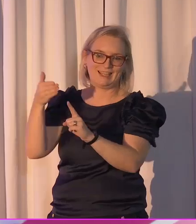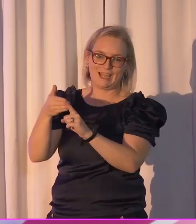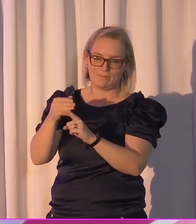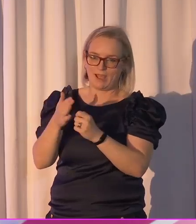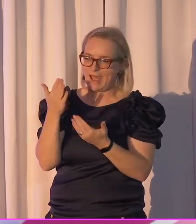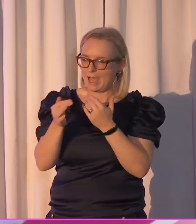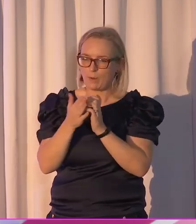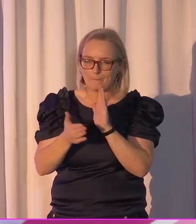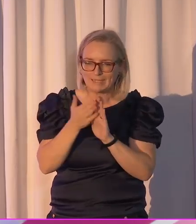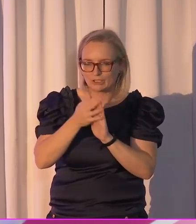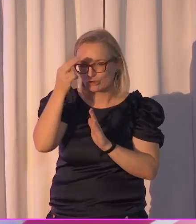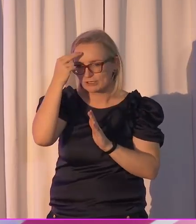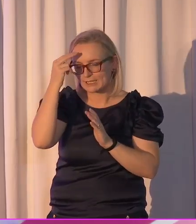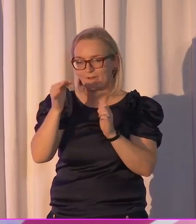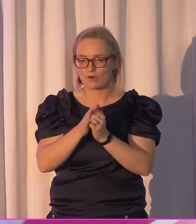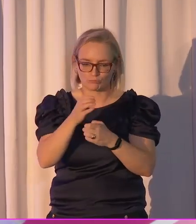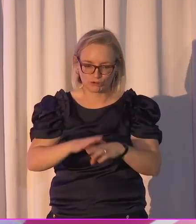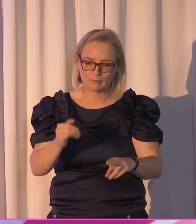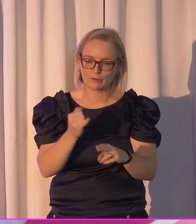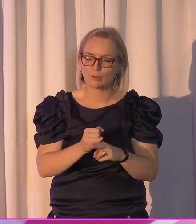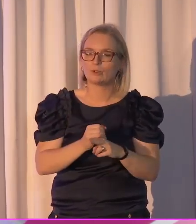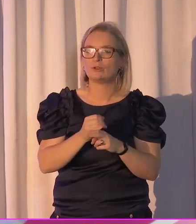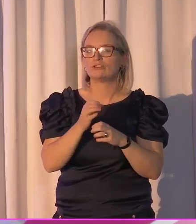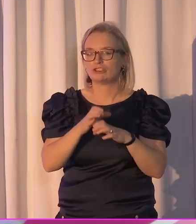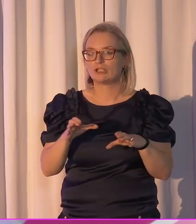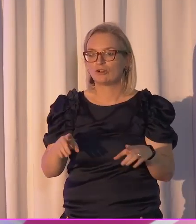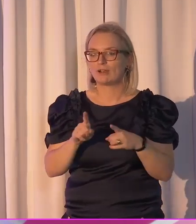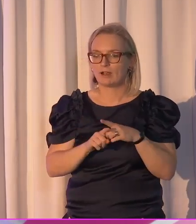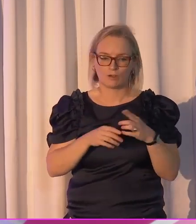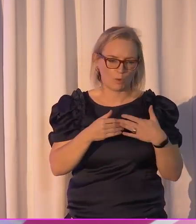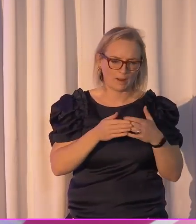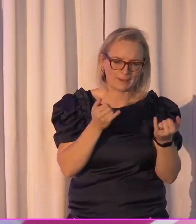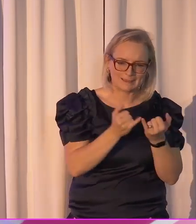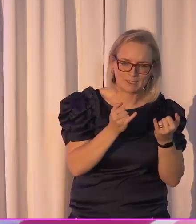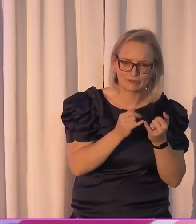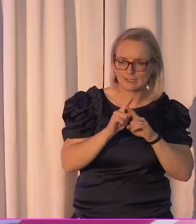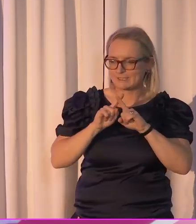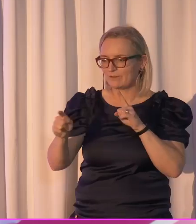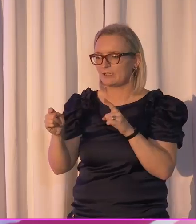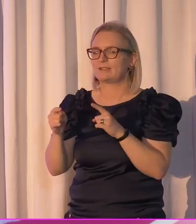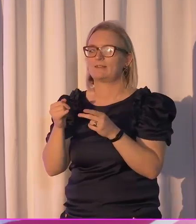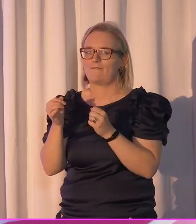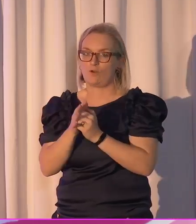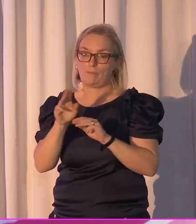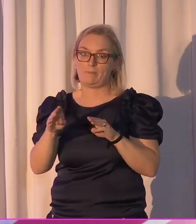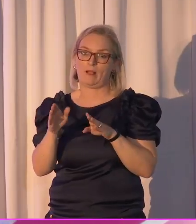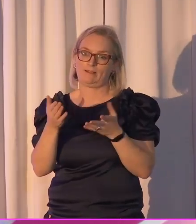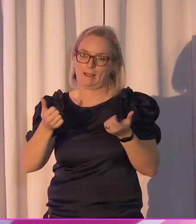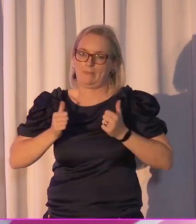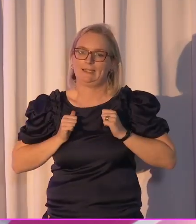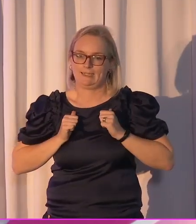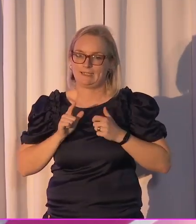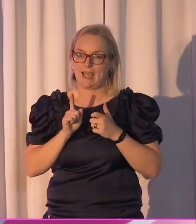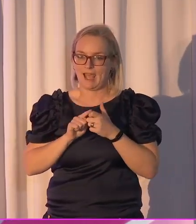by building an understanding amongst primary school children of the similarities and the differences between people's abilities. And entries for